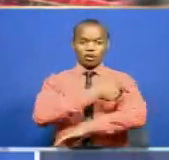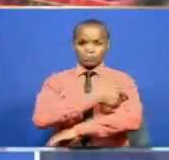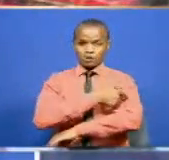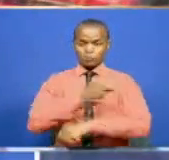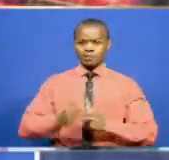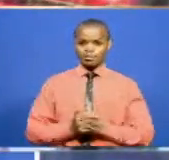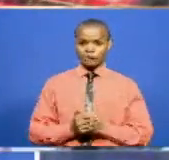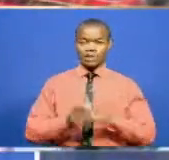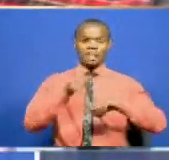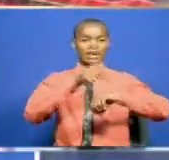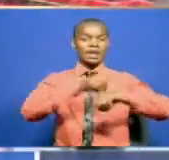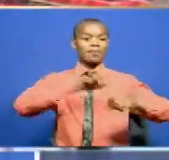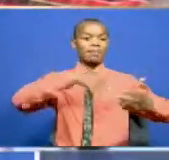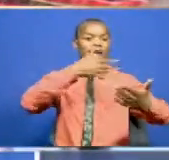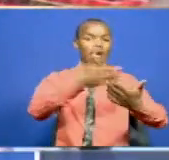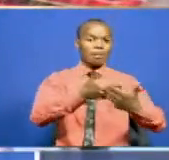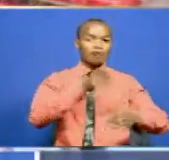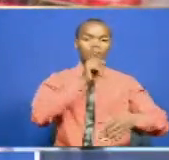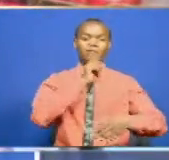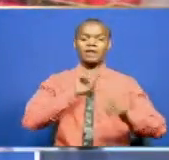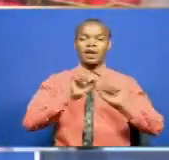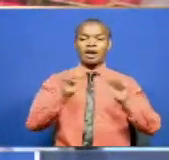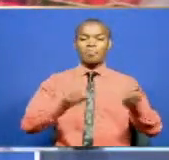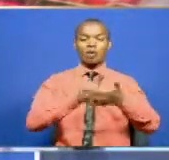Upon arrival, they took a head scan,